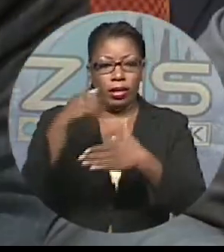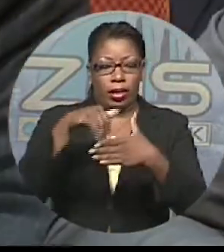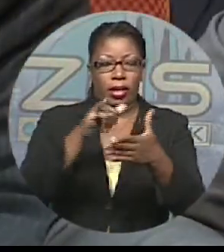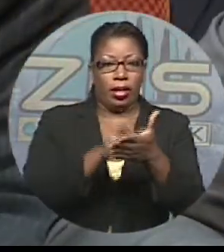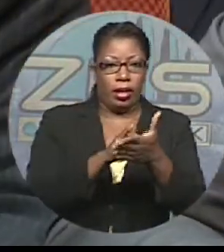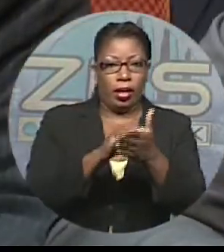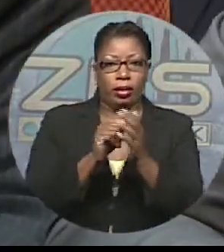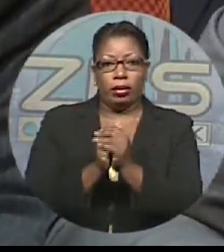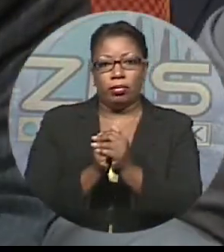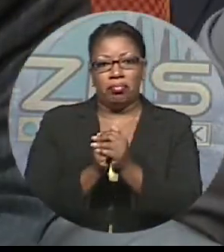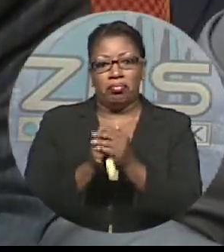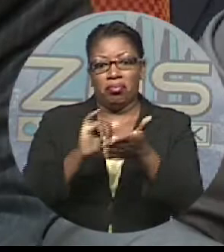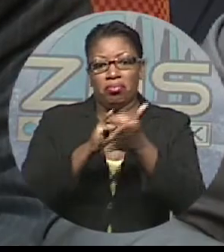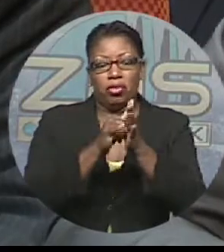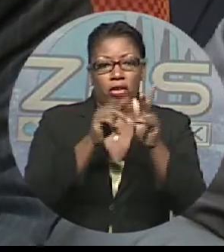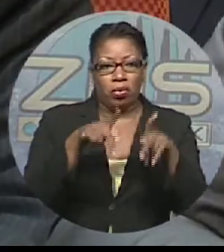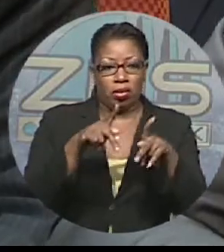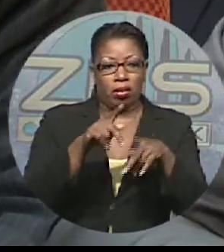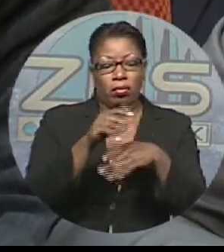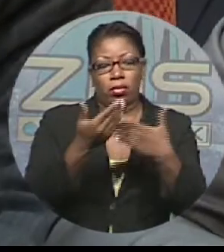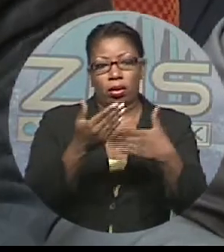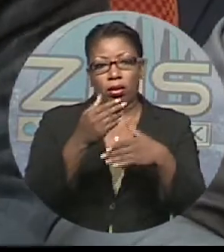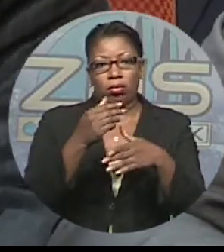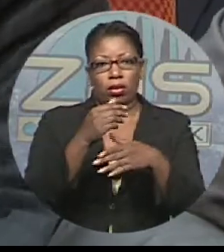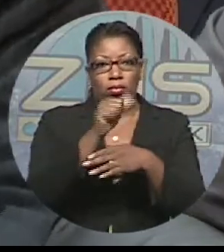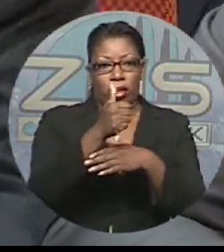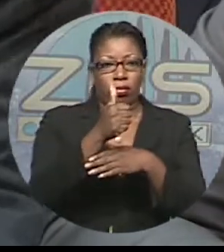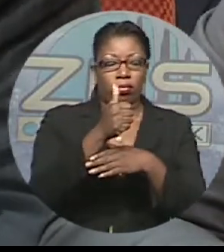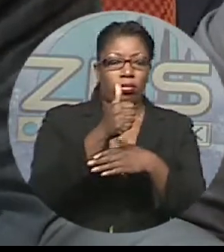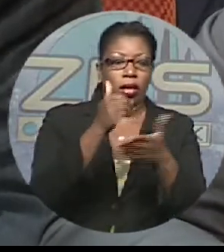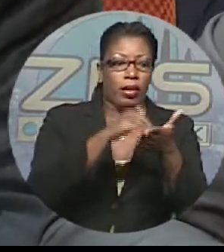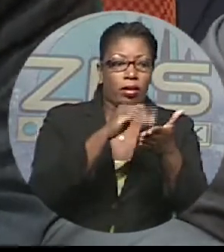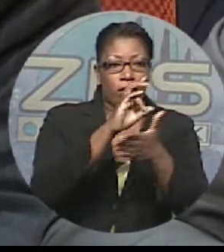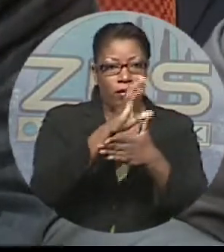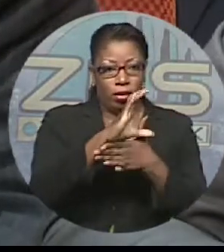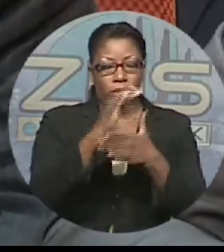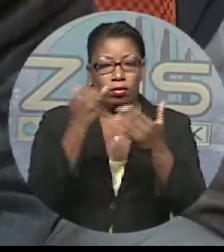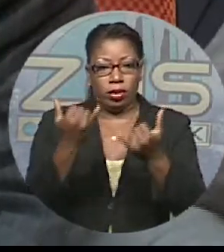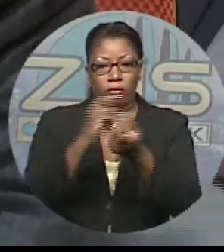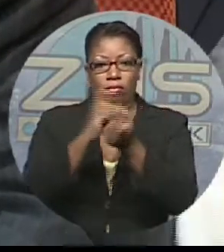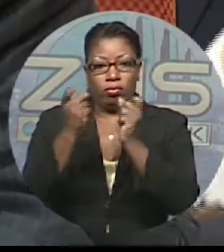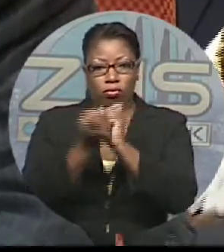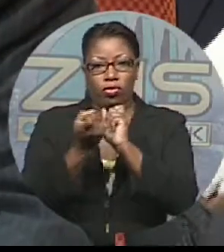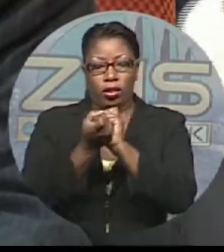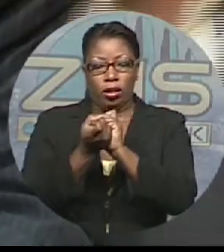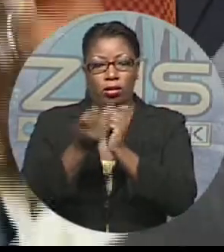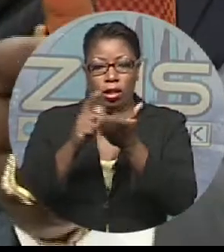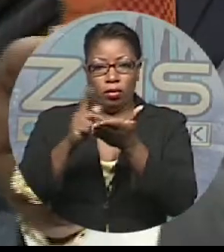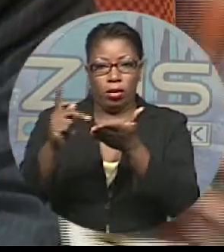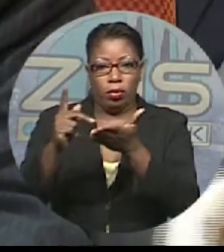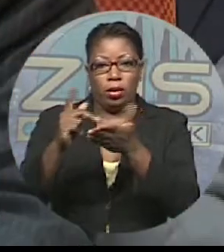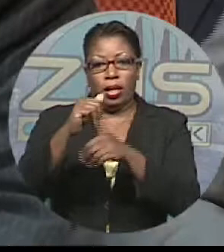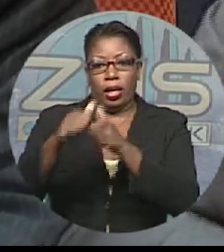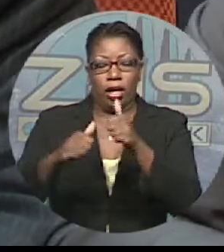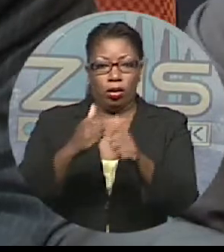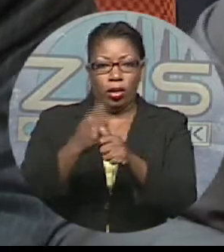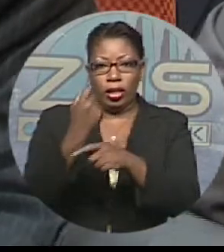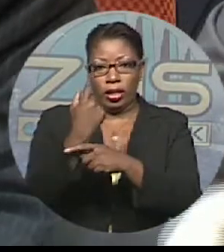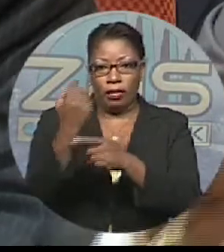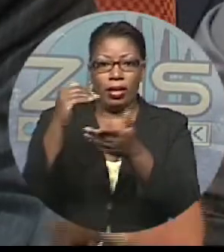have normally enjoyed a minimum wage of $10,700, now get to enjoy a minimum wage annually